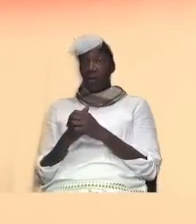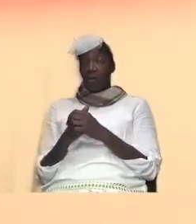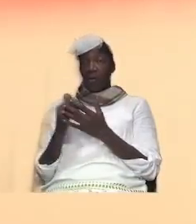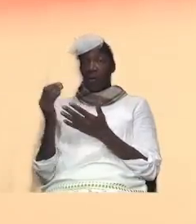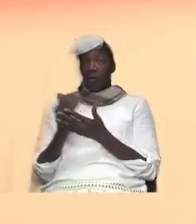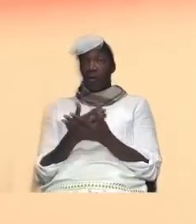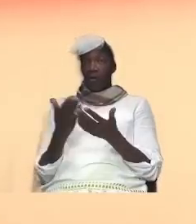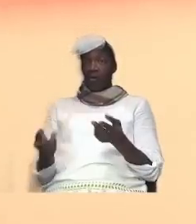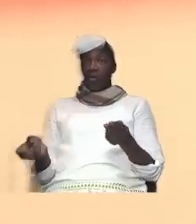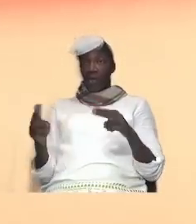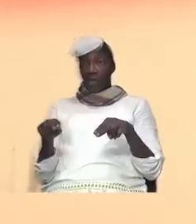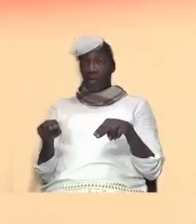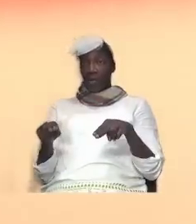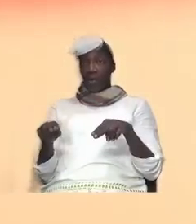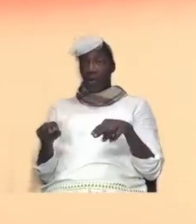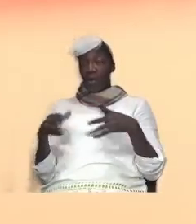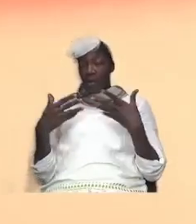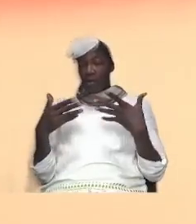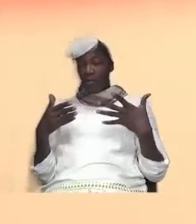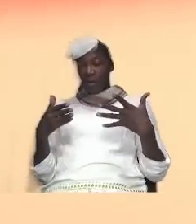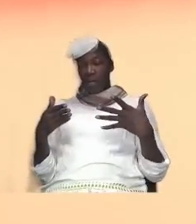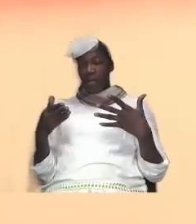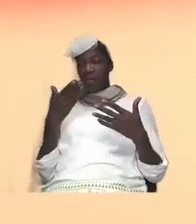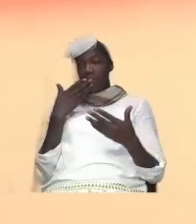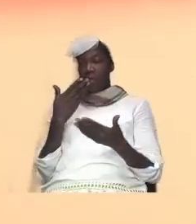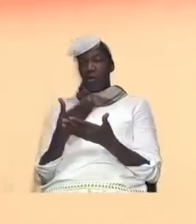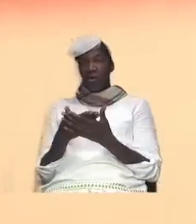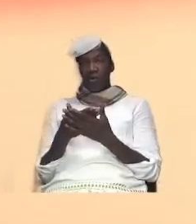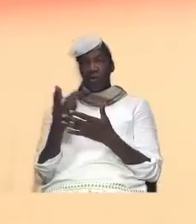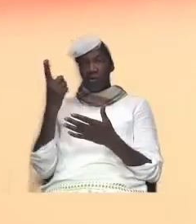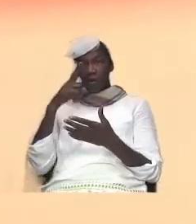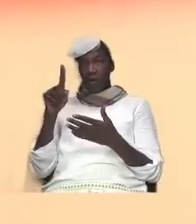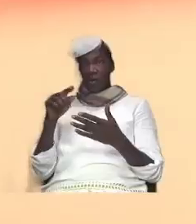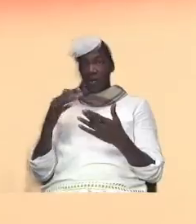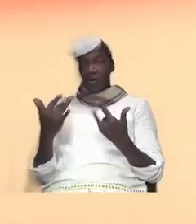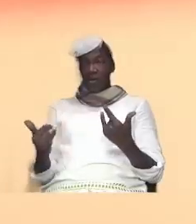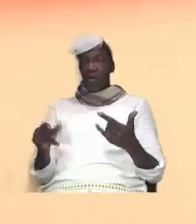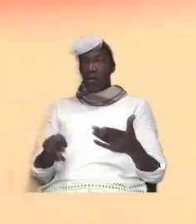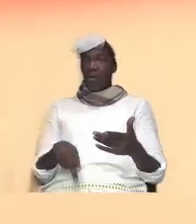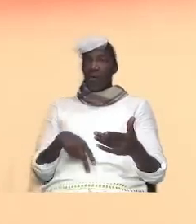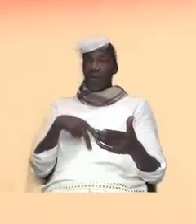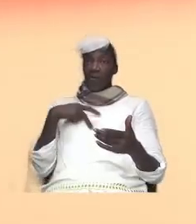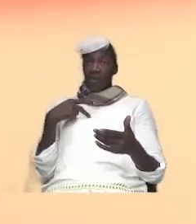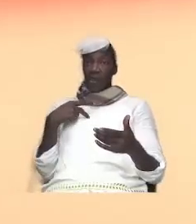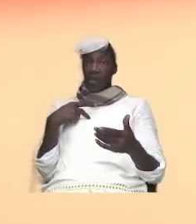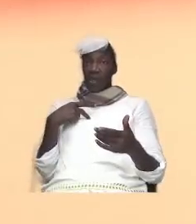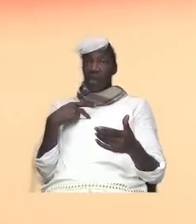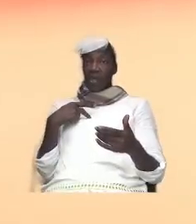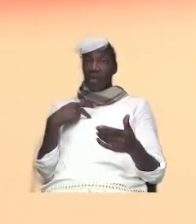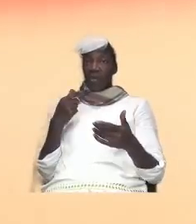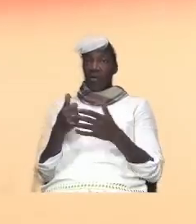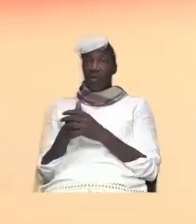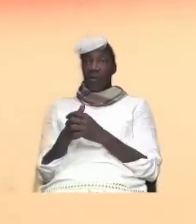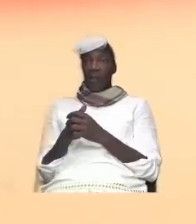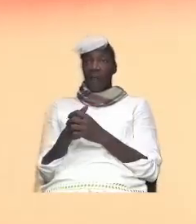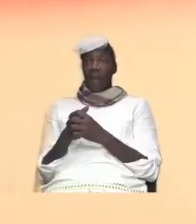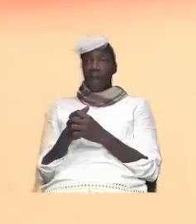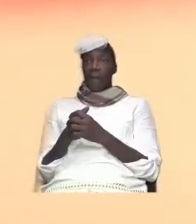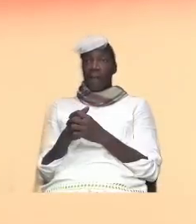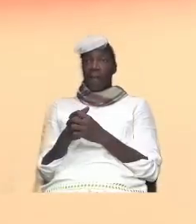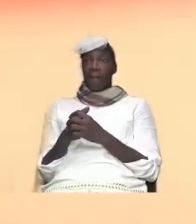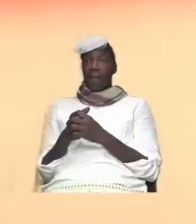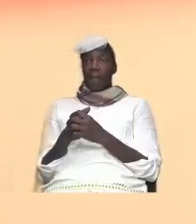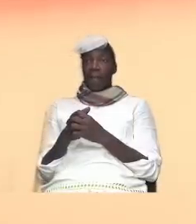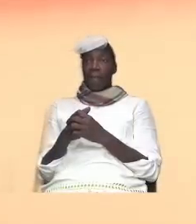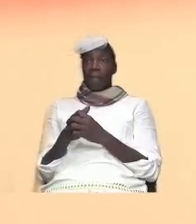something is happening there. It might not be good for us in terms of how we feel. It might not be good for us in